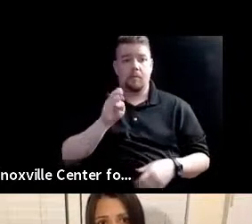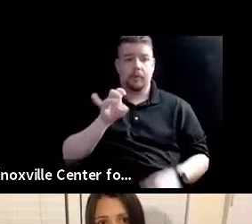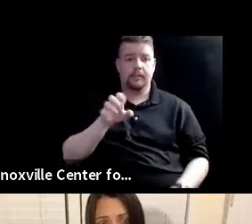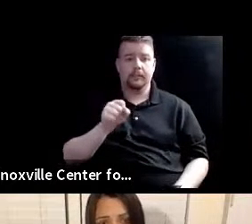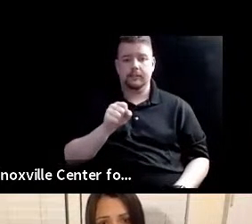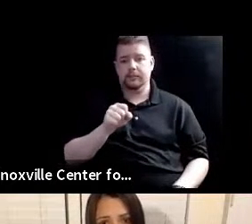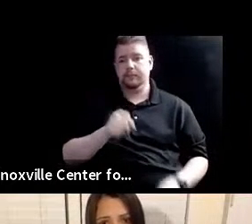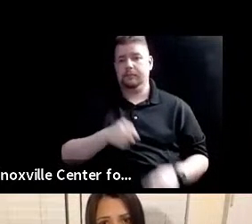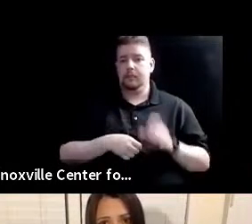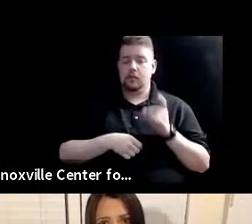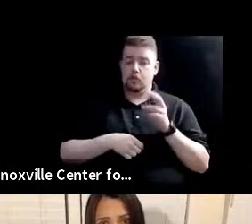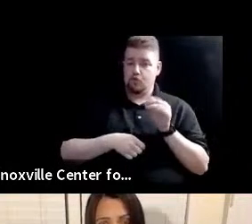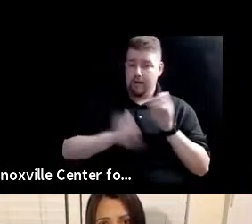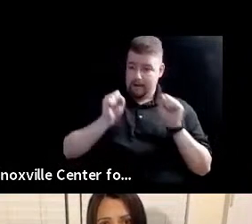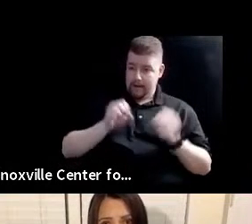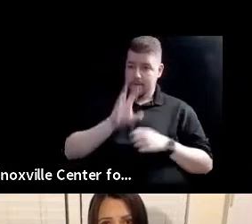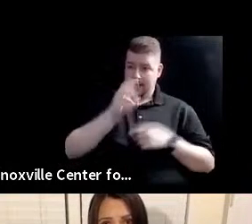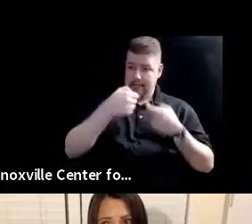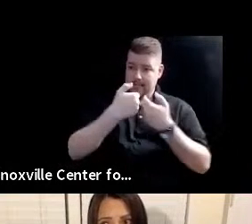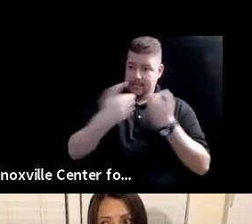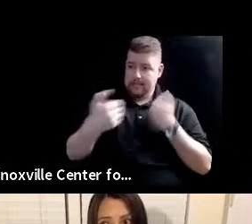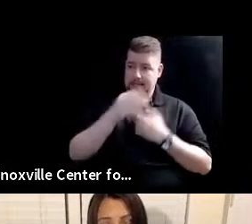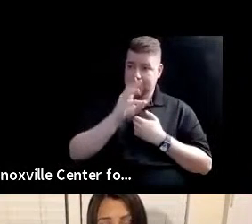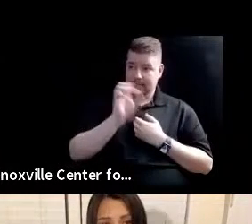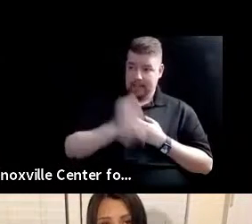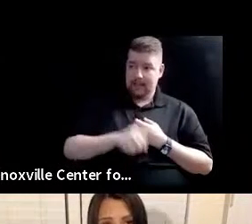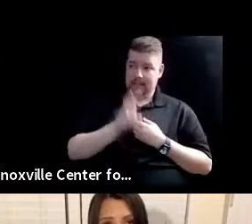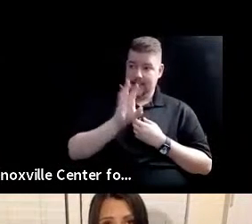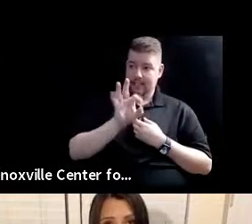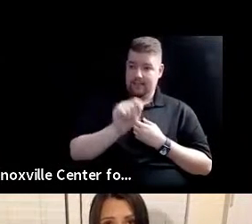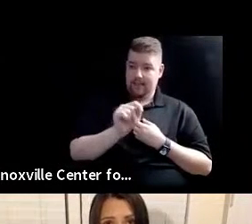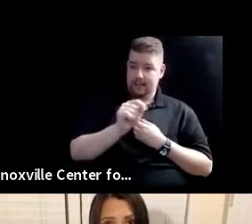They can be 6 feet apart.